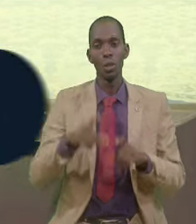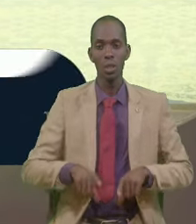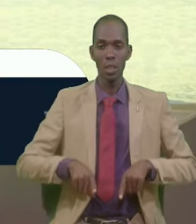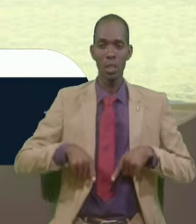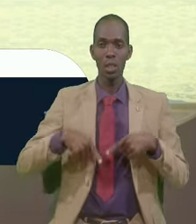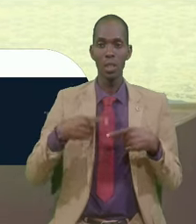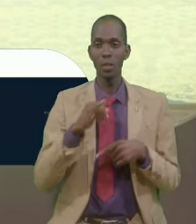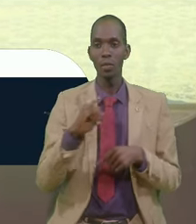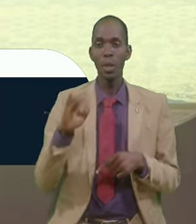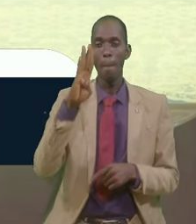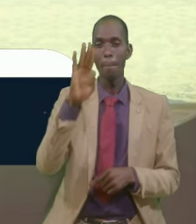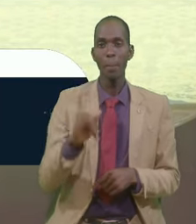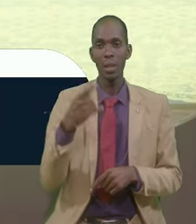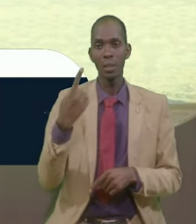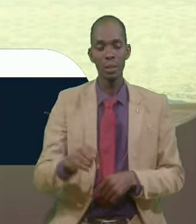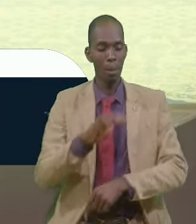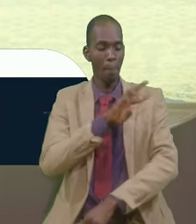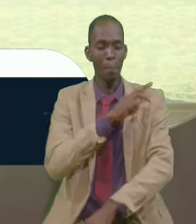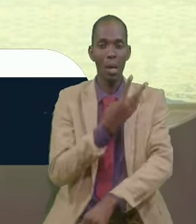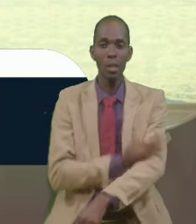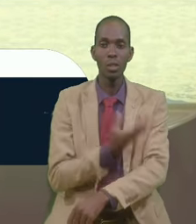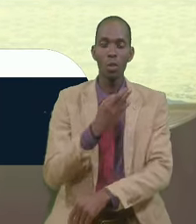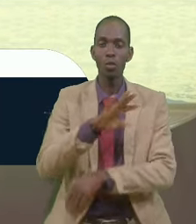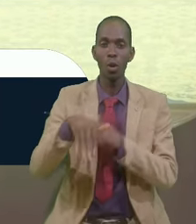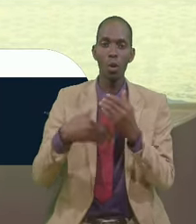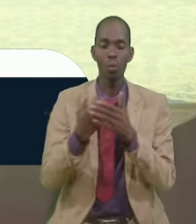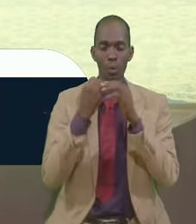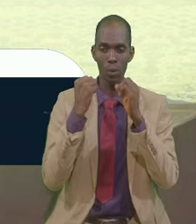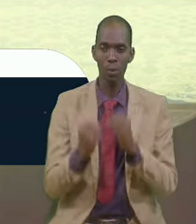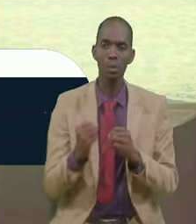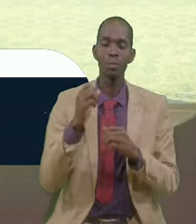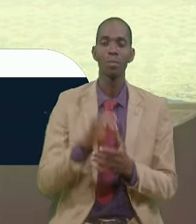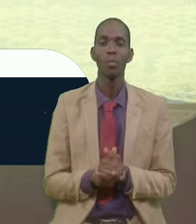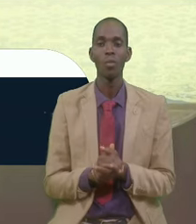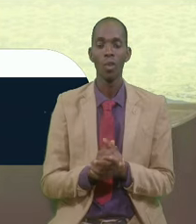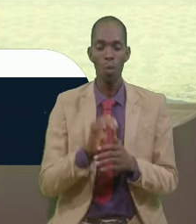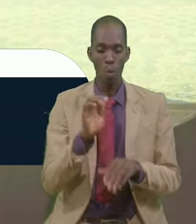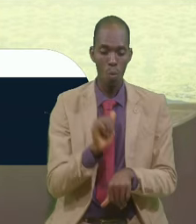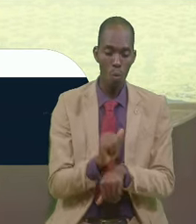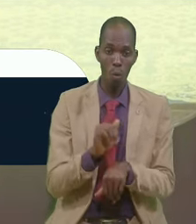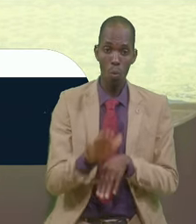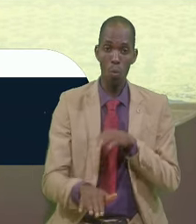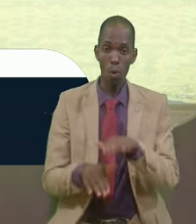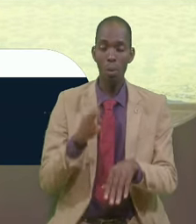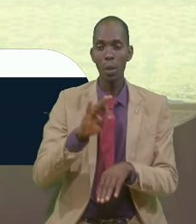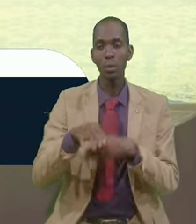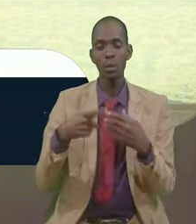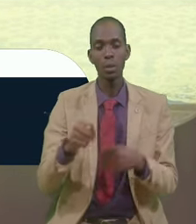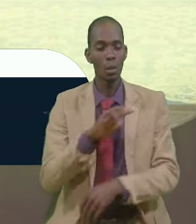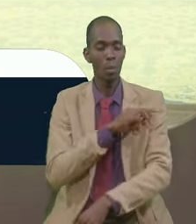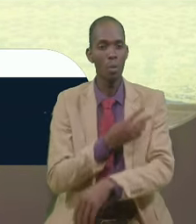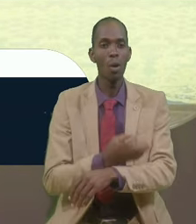the Almighty. Living by the might of the Almighty, walking by the might of the